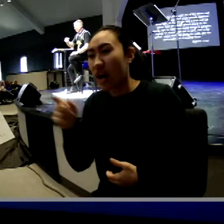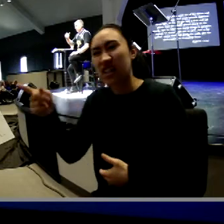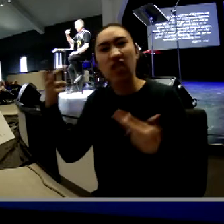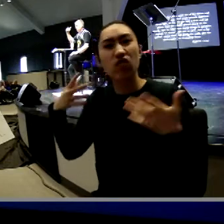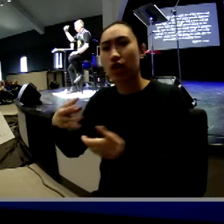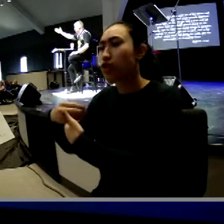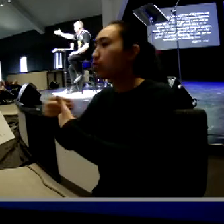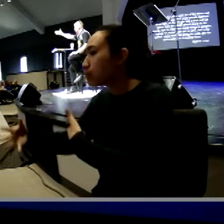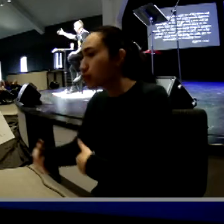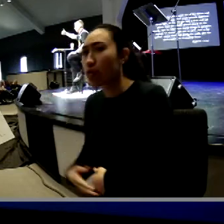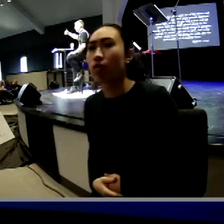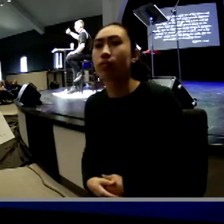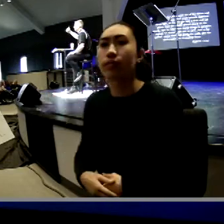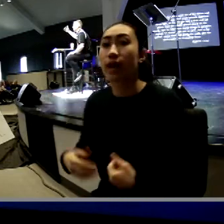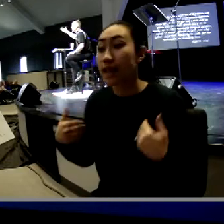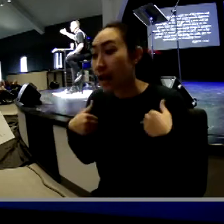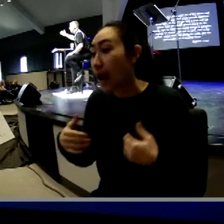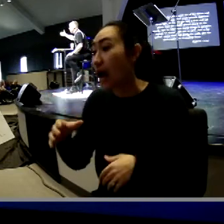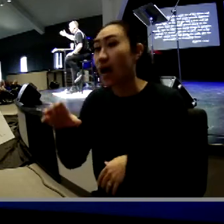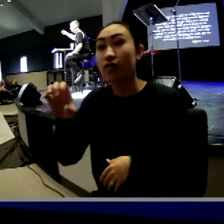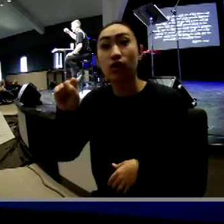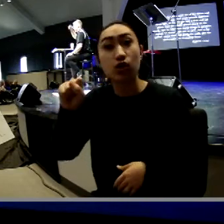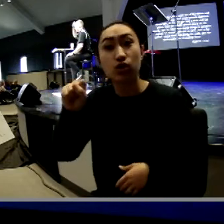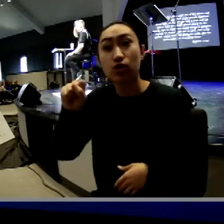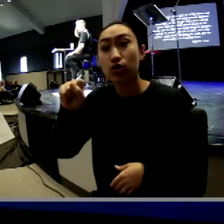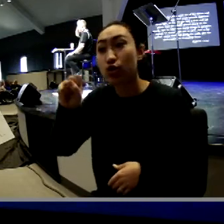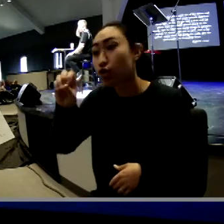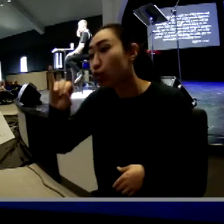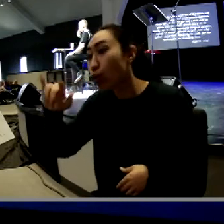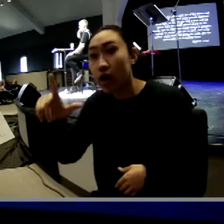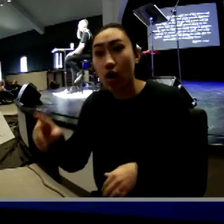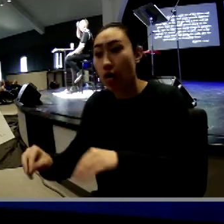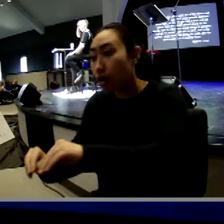reaped, tilled the soil their entire life.